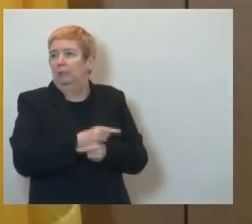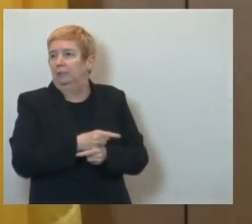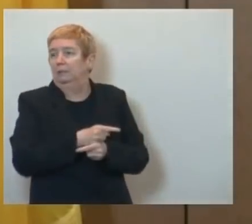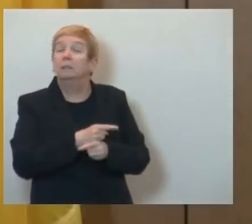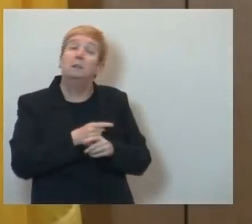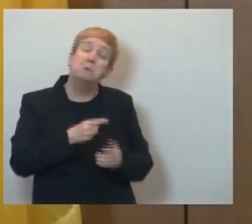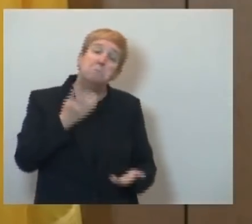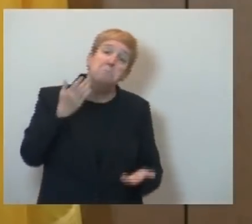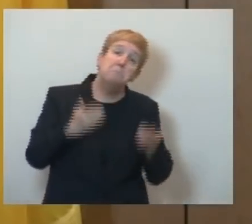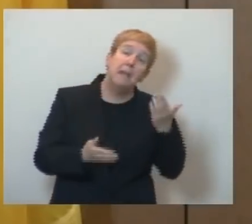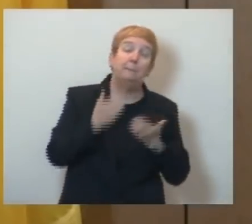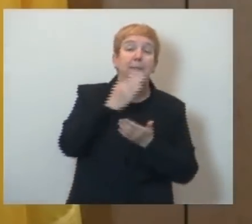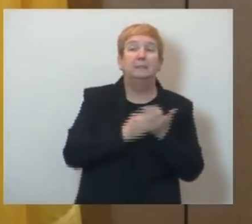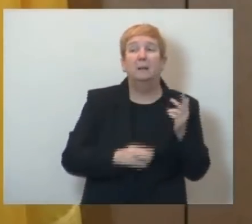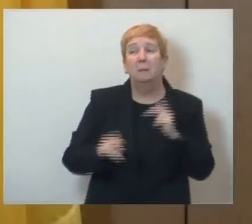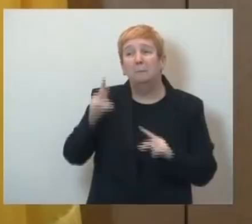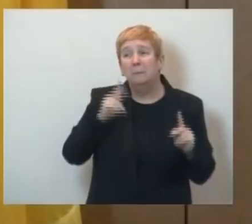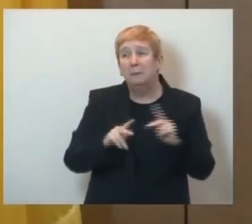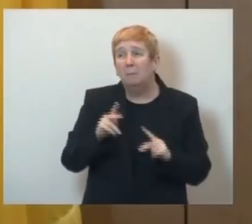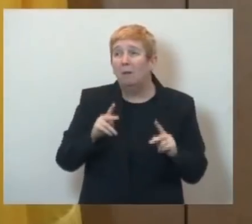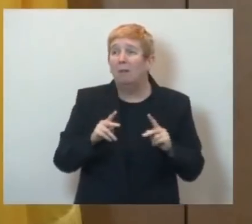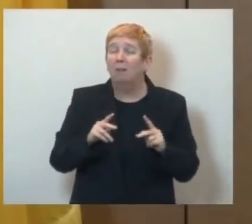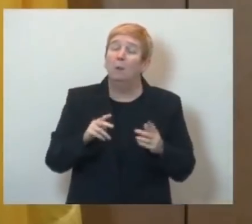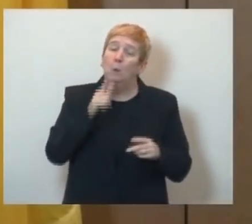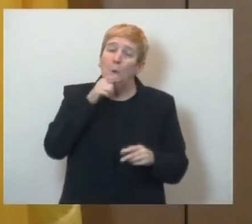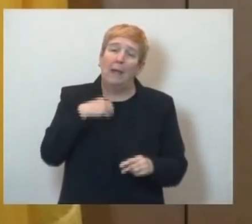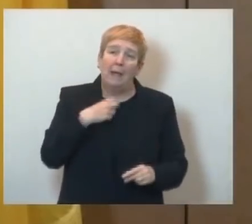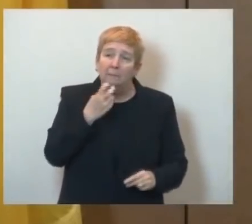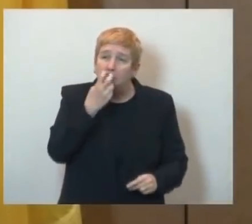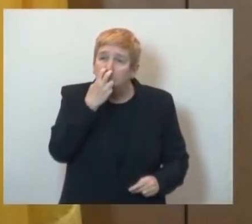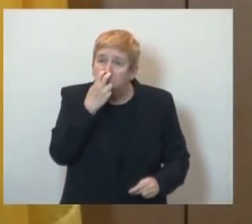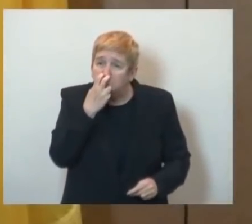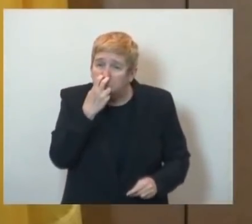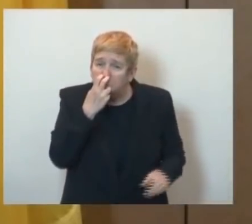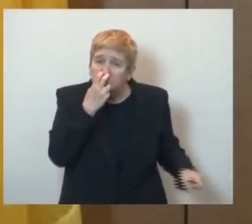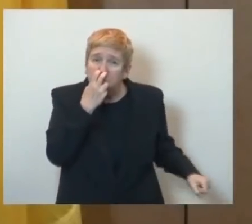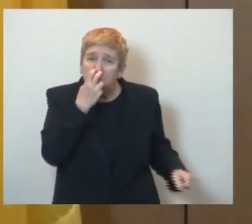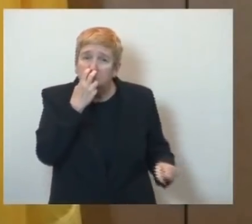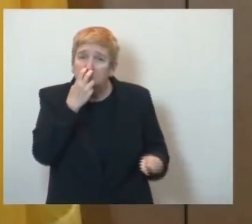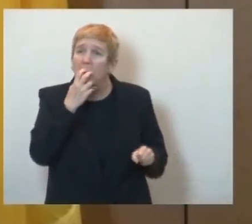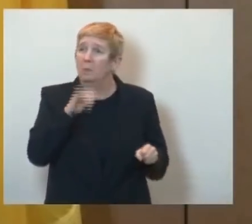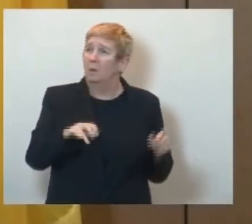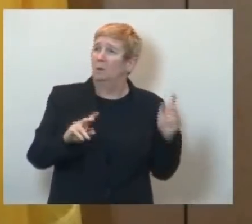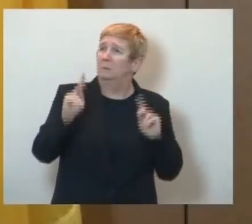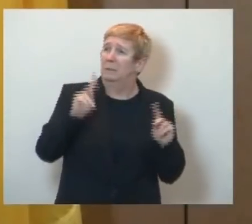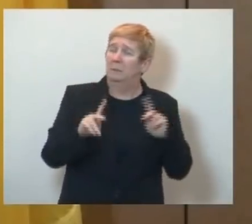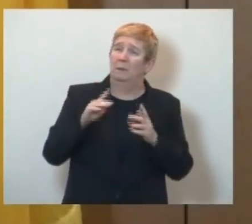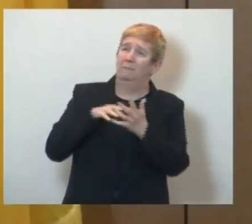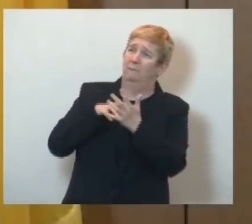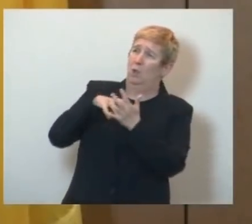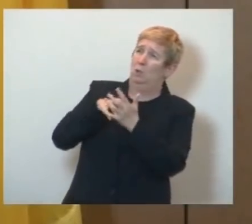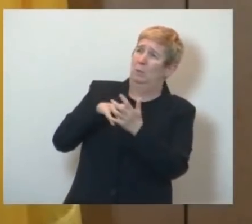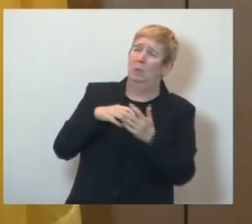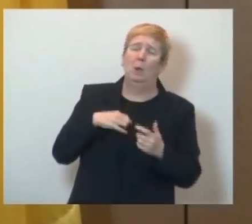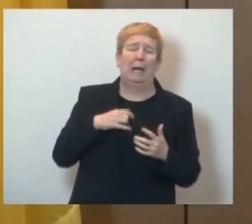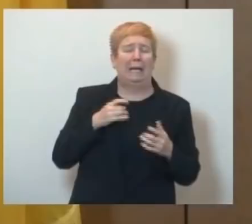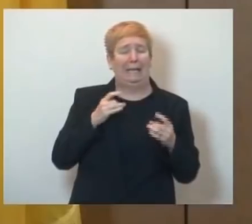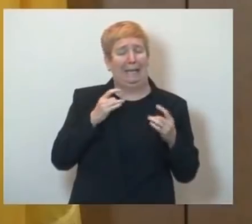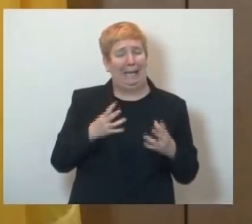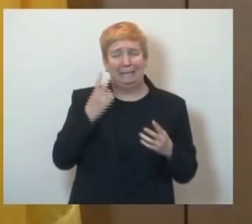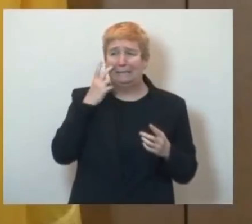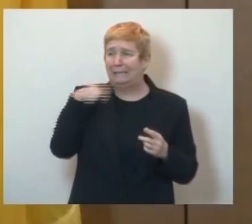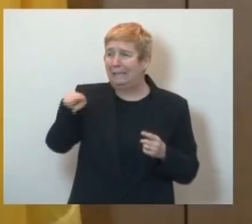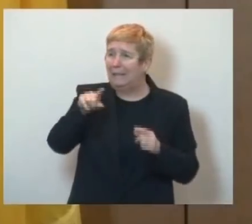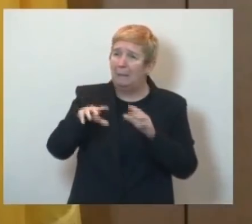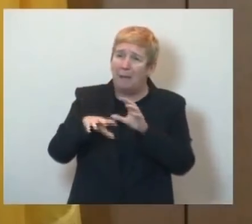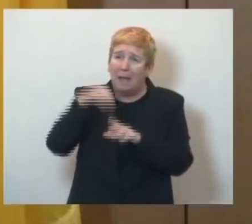be some individuals, right, on oxygen. That's a vulnerable population. I hate to see them out, but if they're living alone and